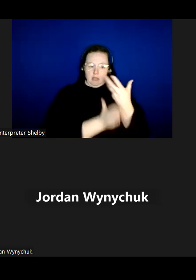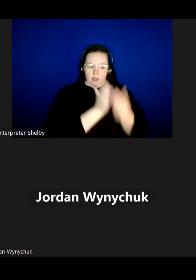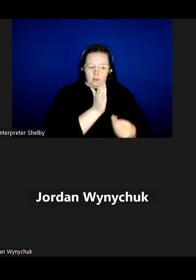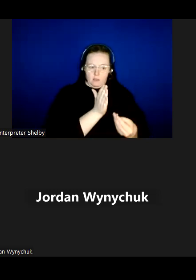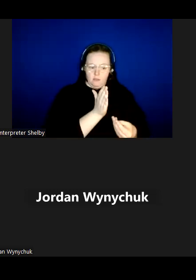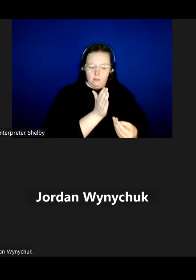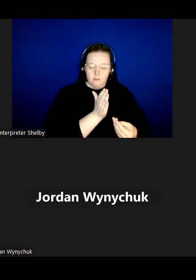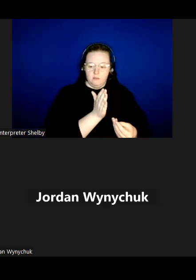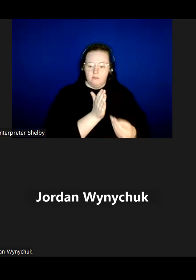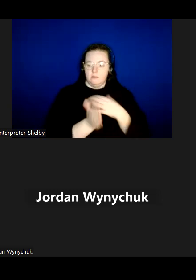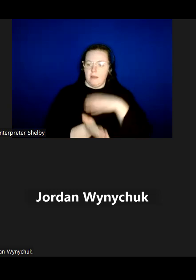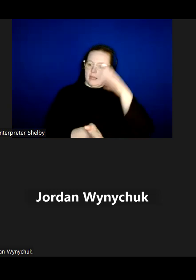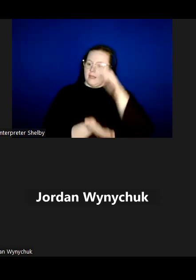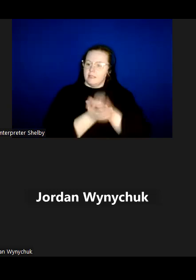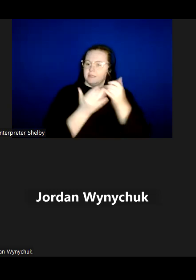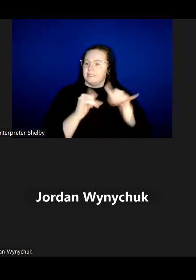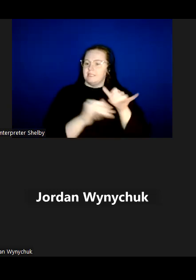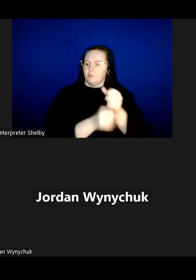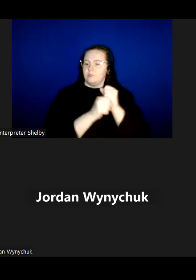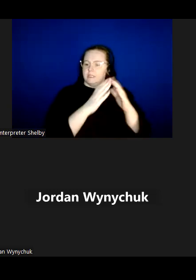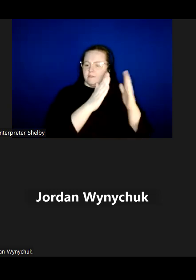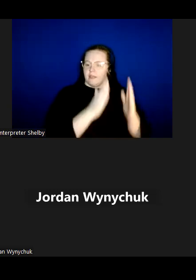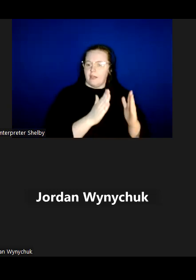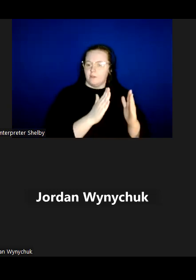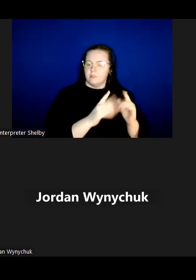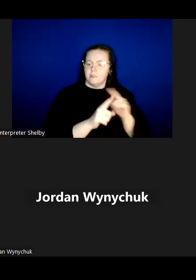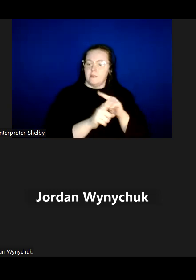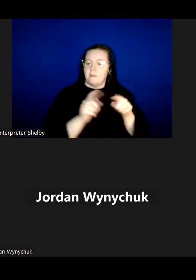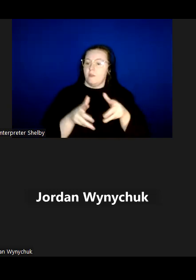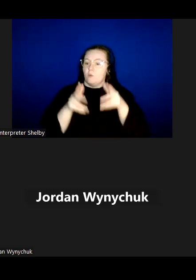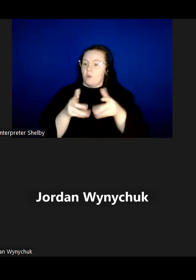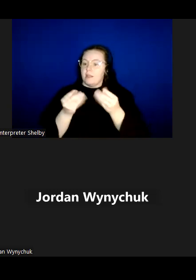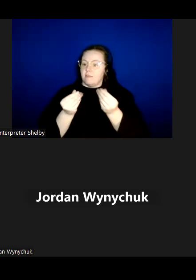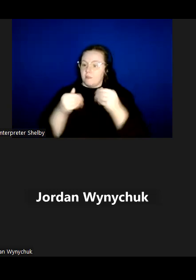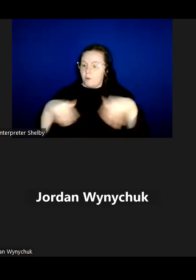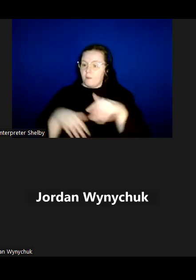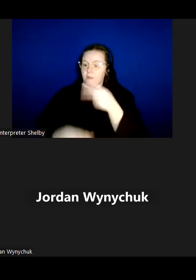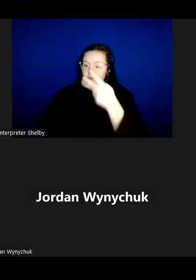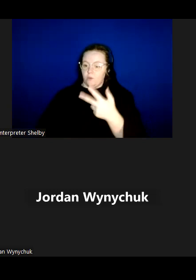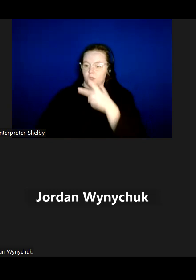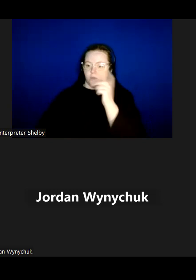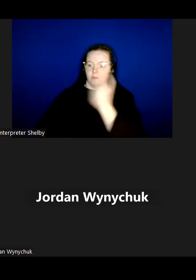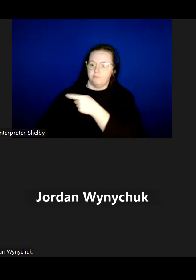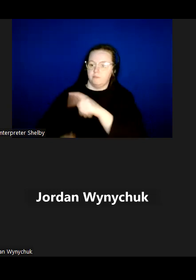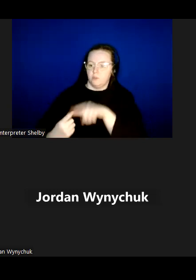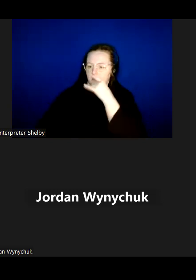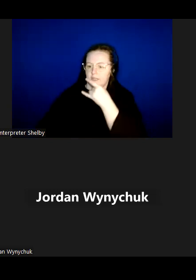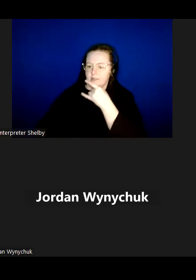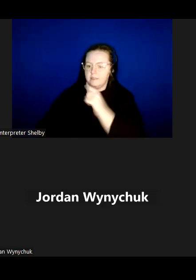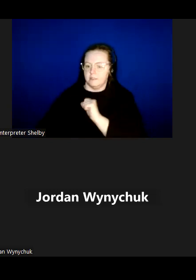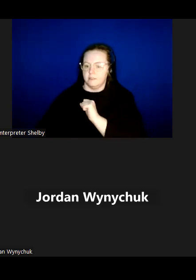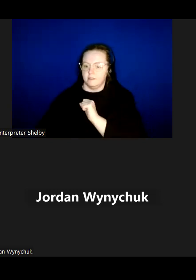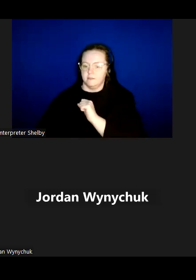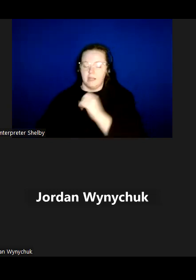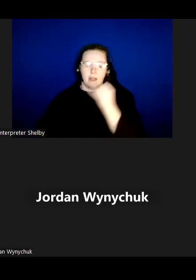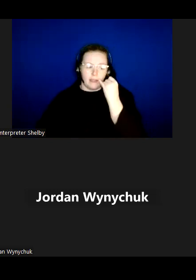my husband still gets the house, but the rest of the property, 2/3 of that would go to the children. And if those